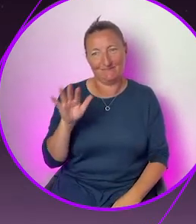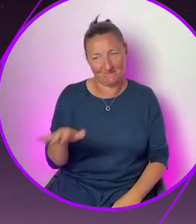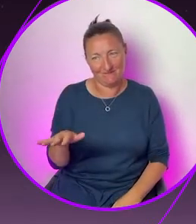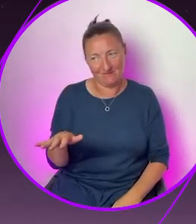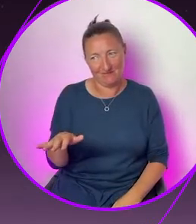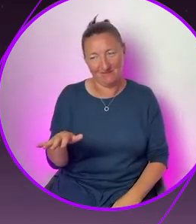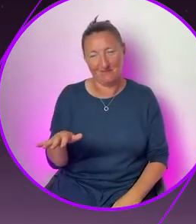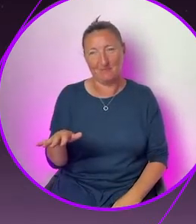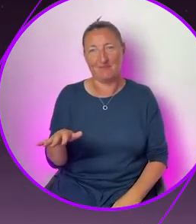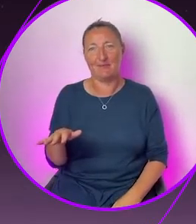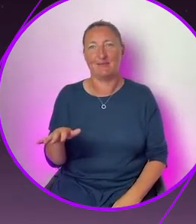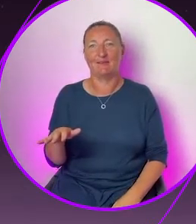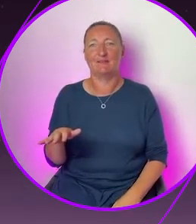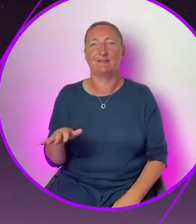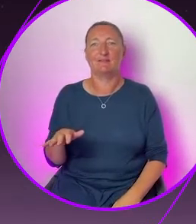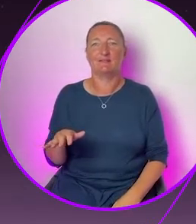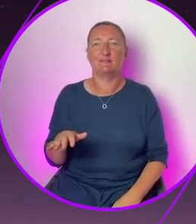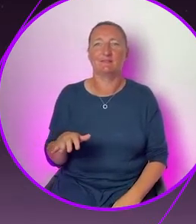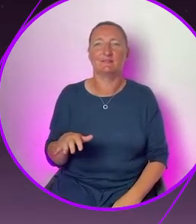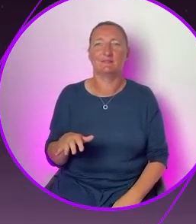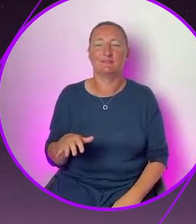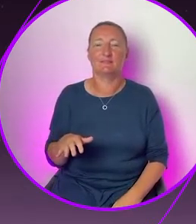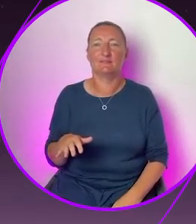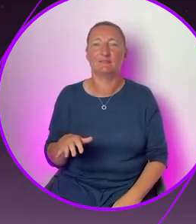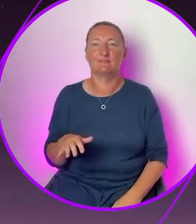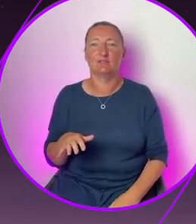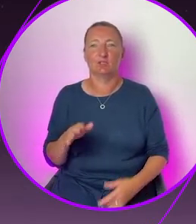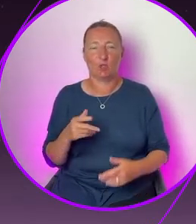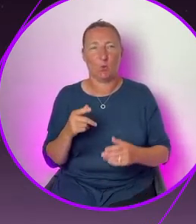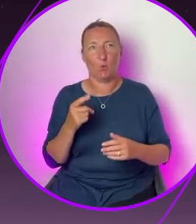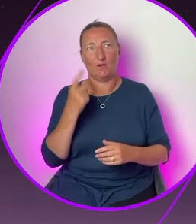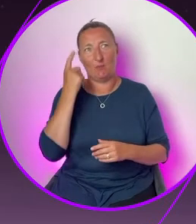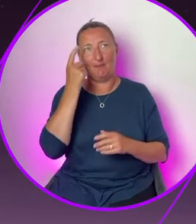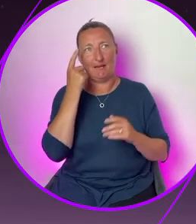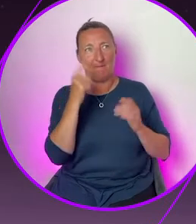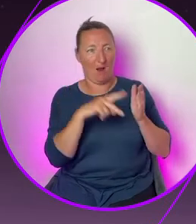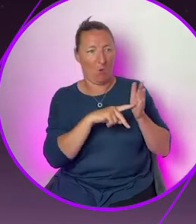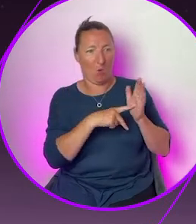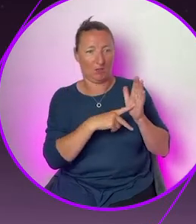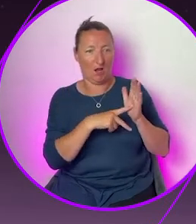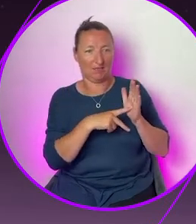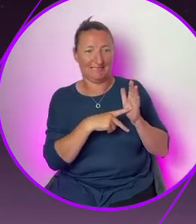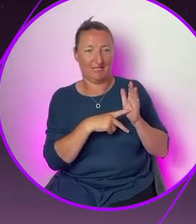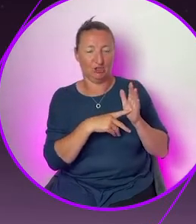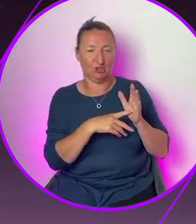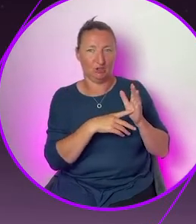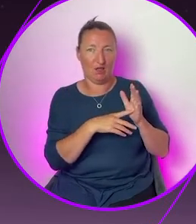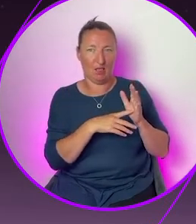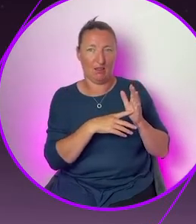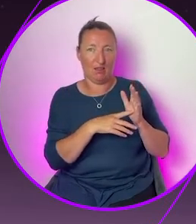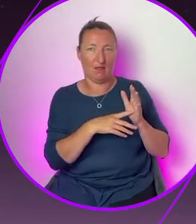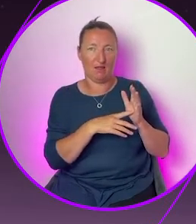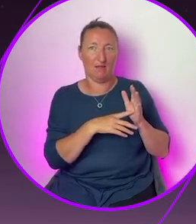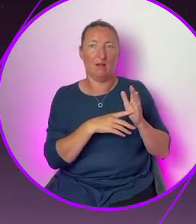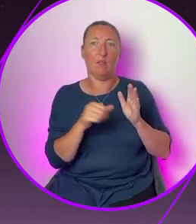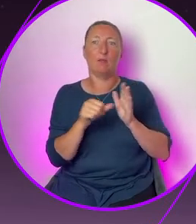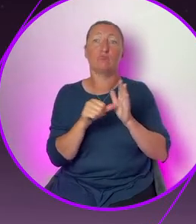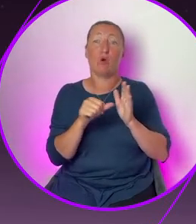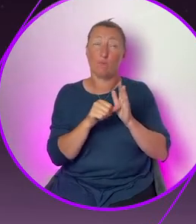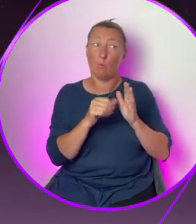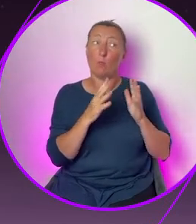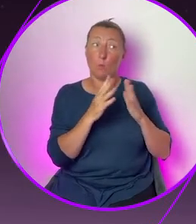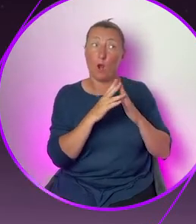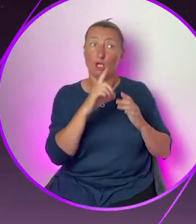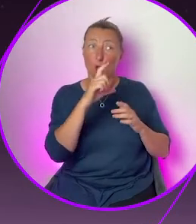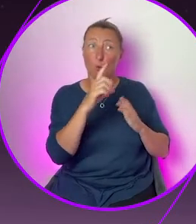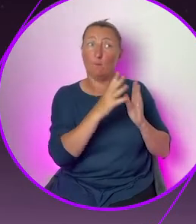question, and I was slightly kind of super organizational speak, but I think the problem with the white cube model is precisely